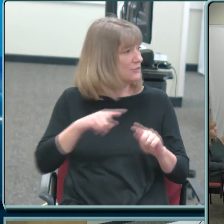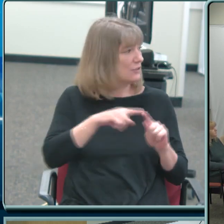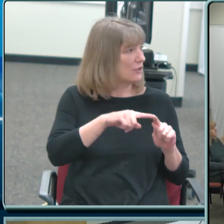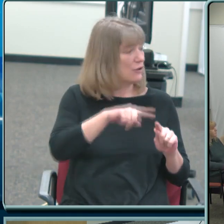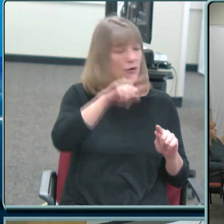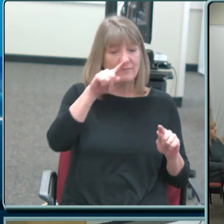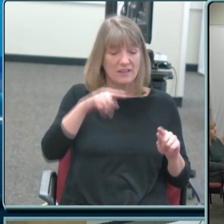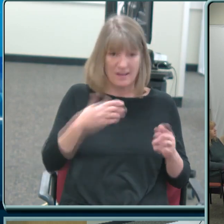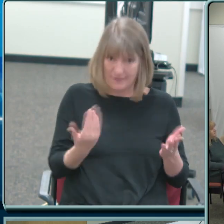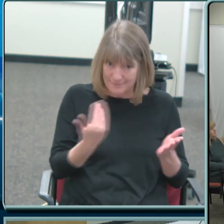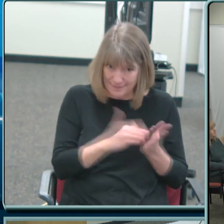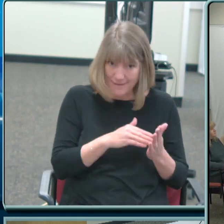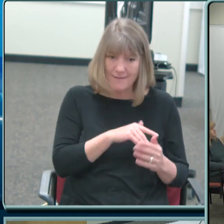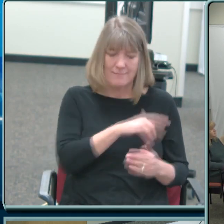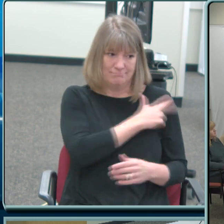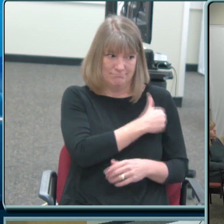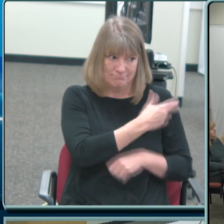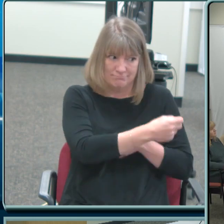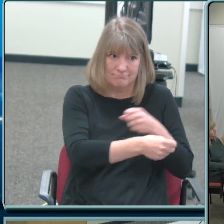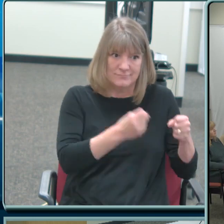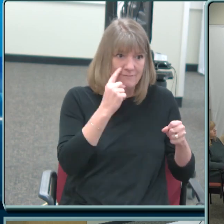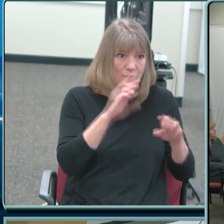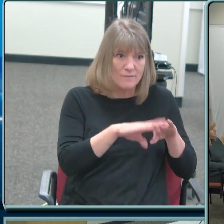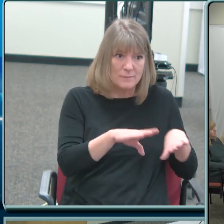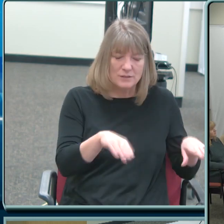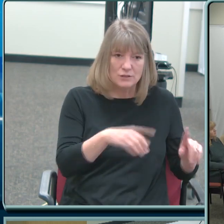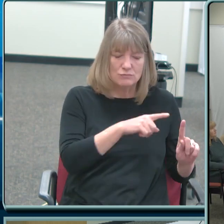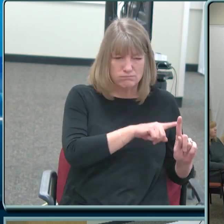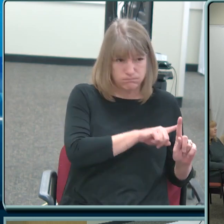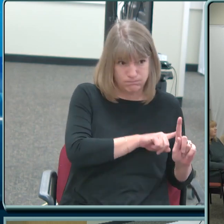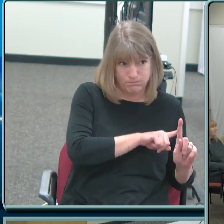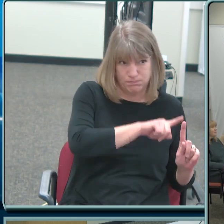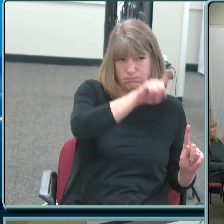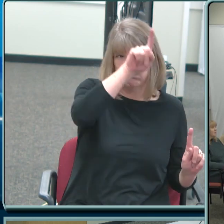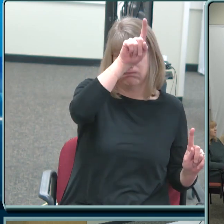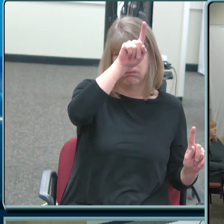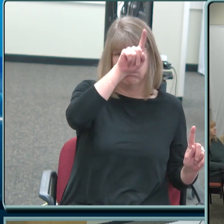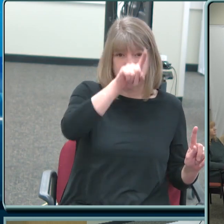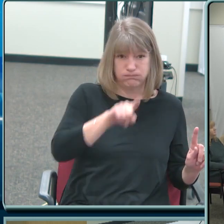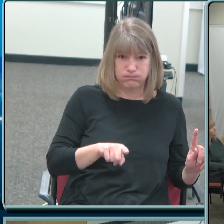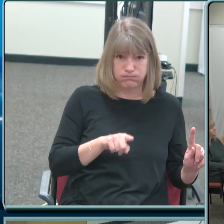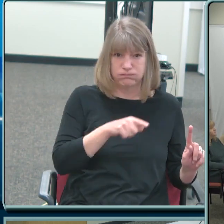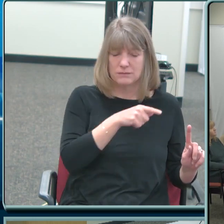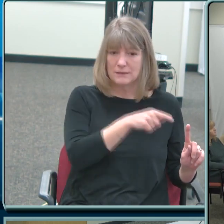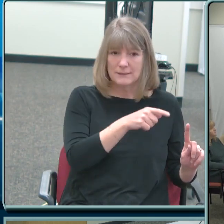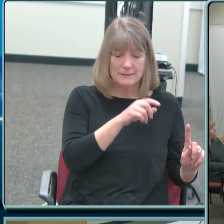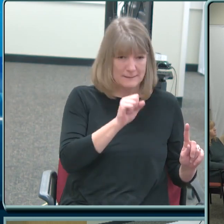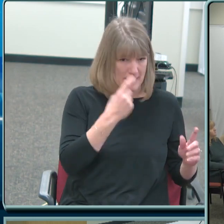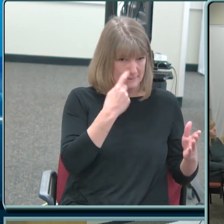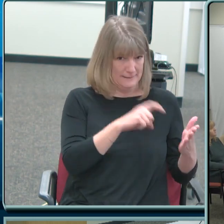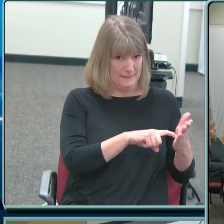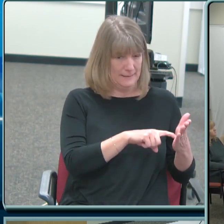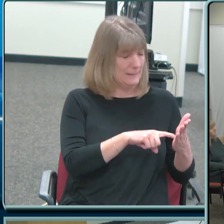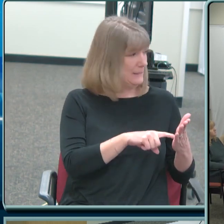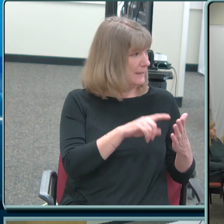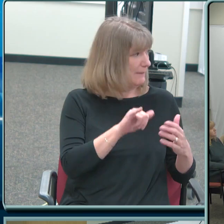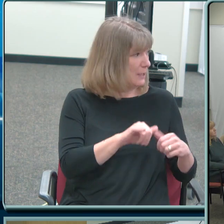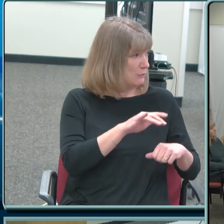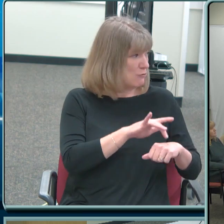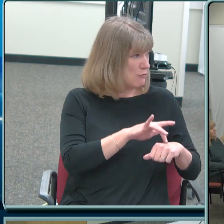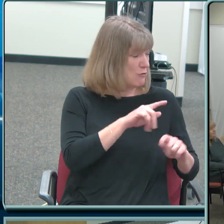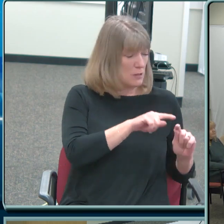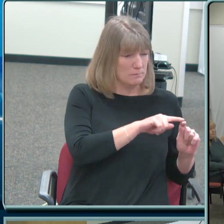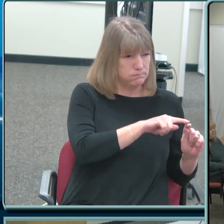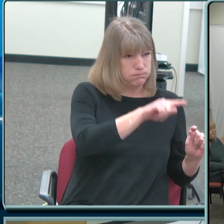the pediatric hospital admissions are driving the trends in these graphs. You can see again this early peak coming